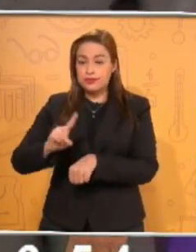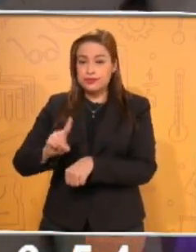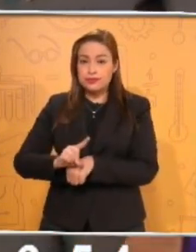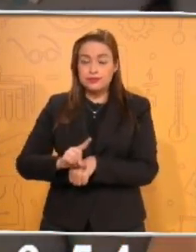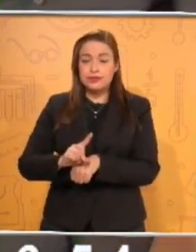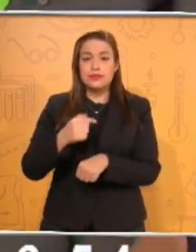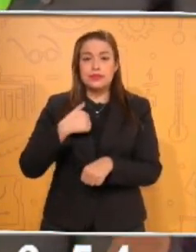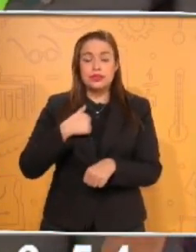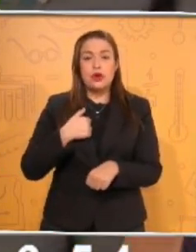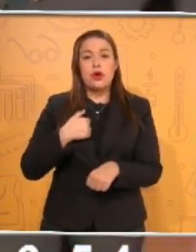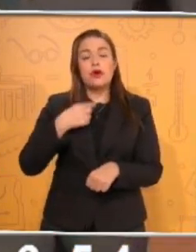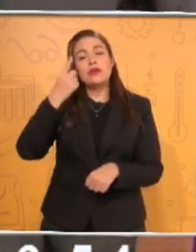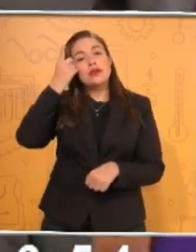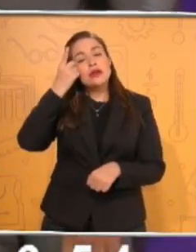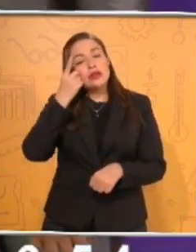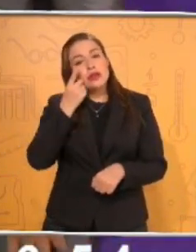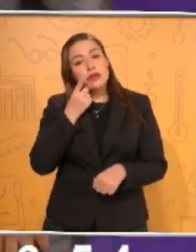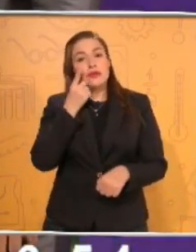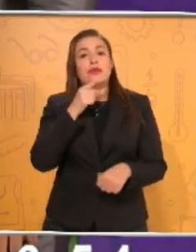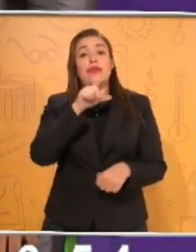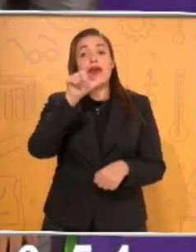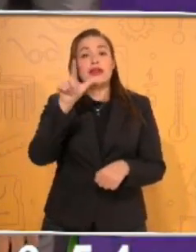I was sleeping after school.